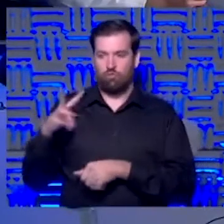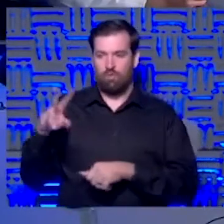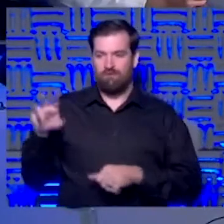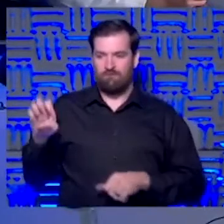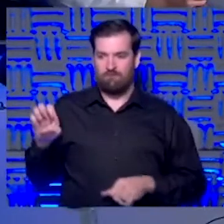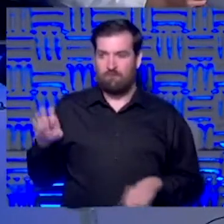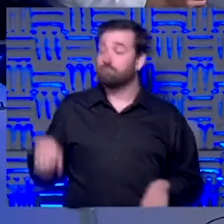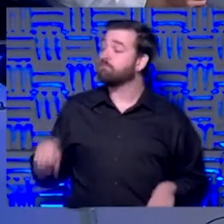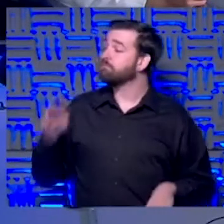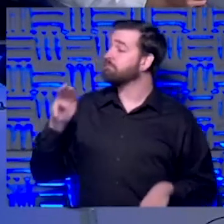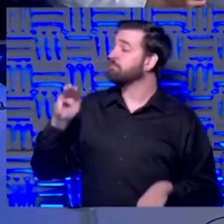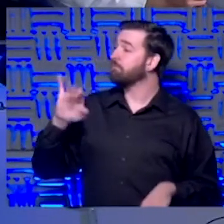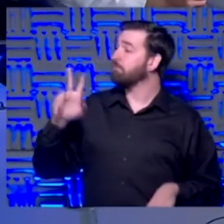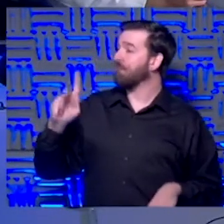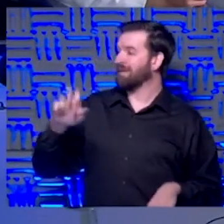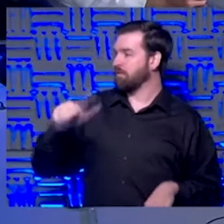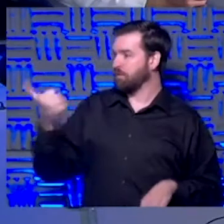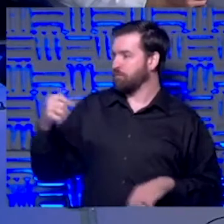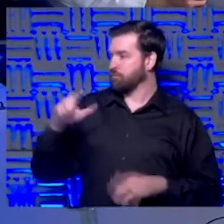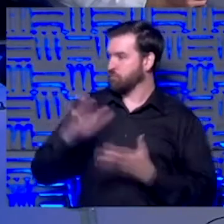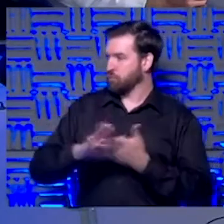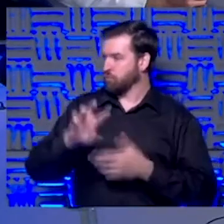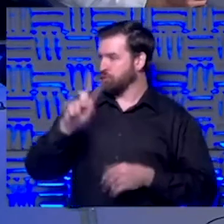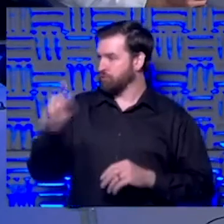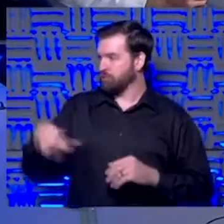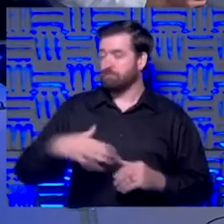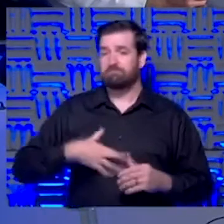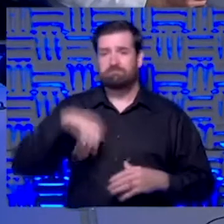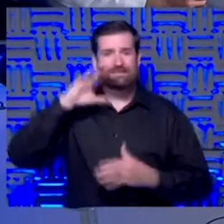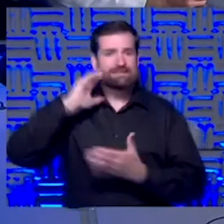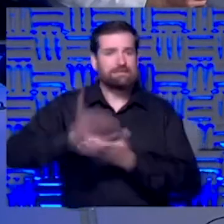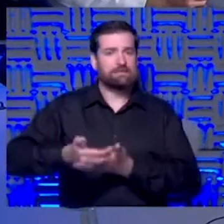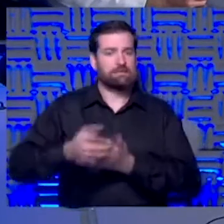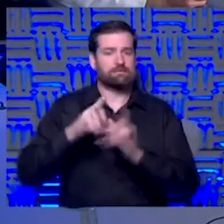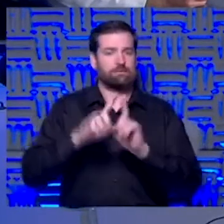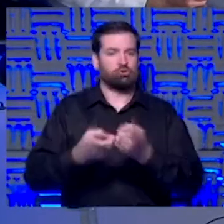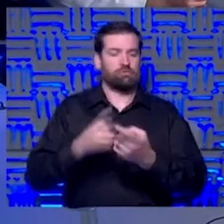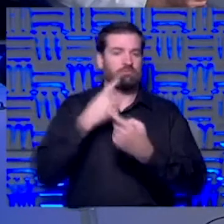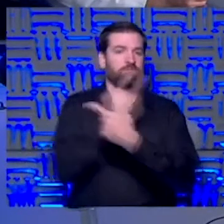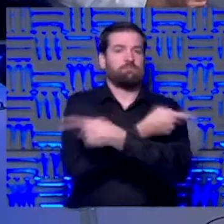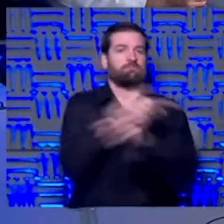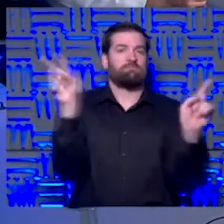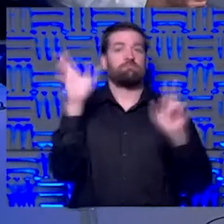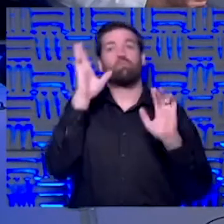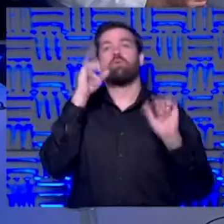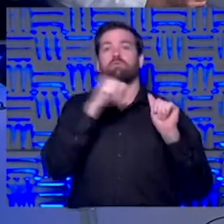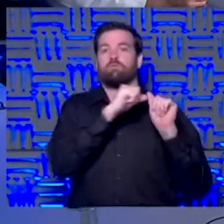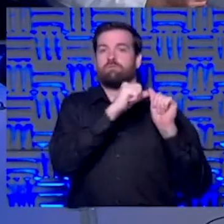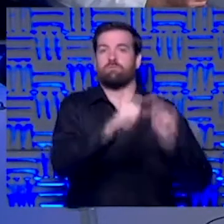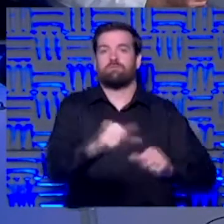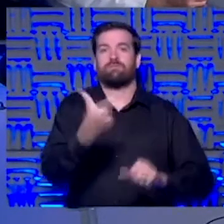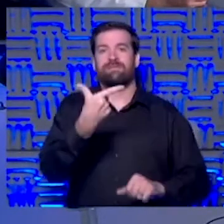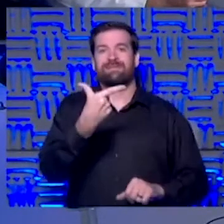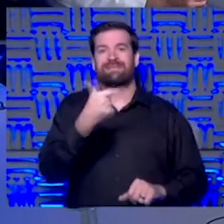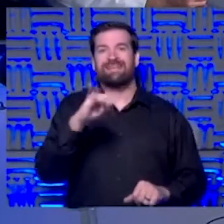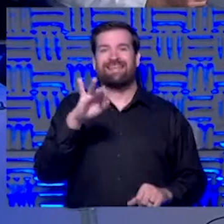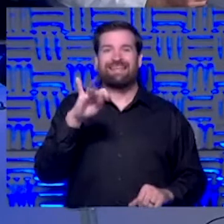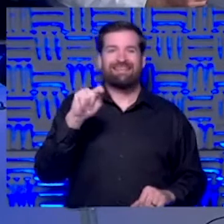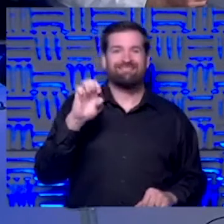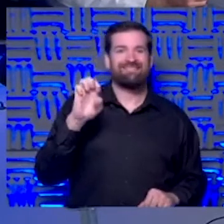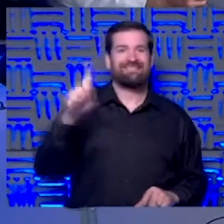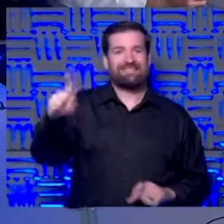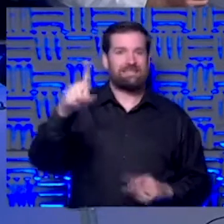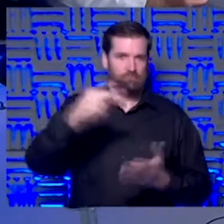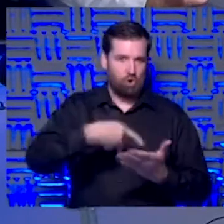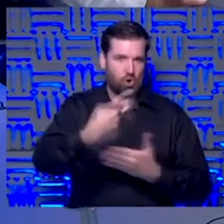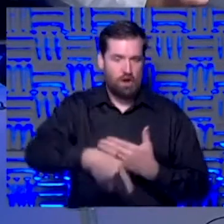All right, Mike has got another school question. He says, my son's district announced they were planning to continue their gifted program in person.